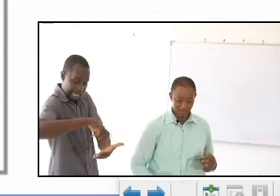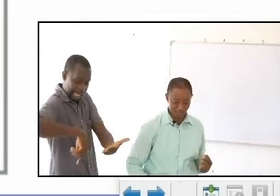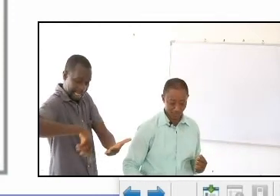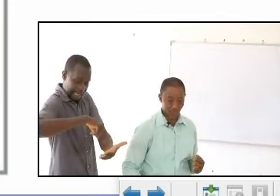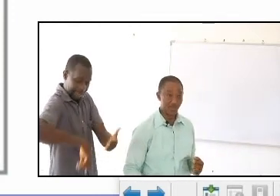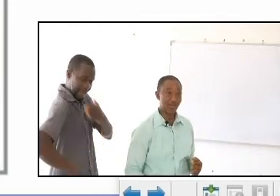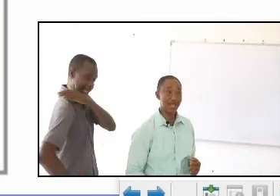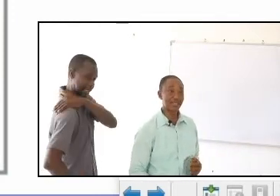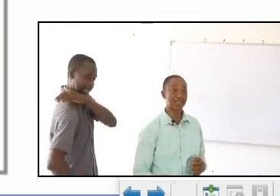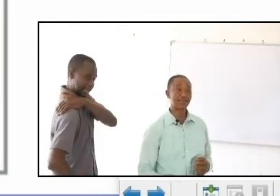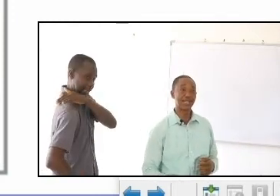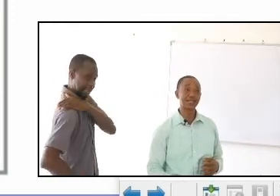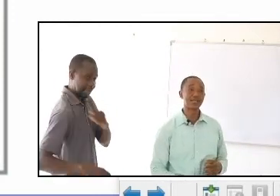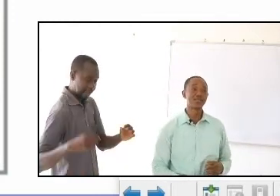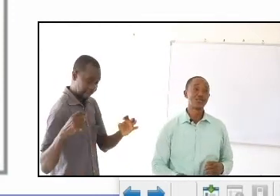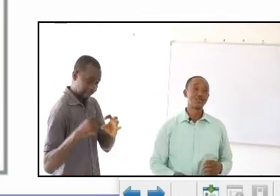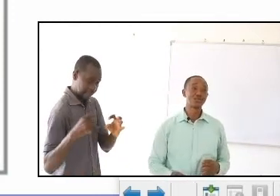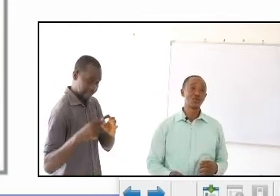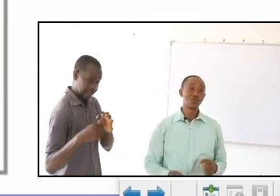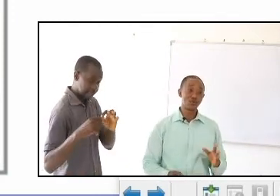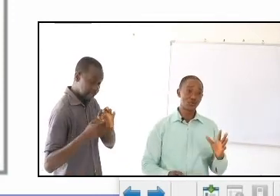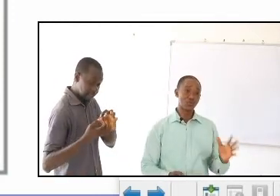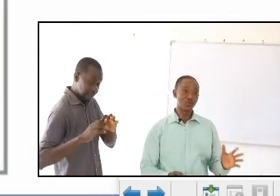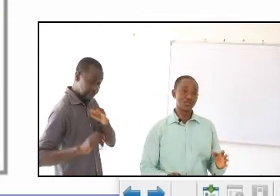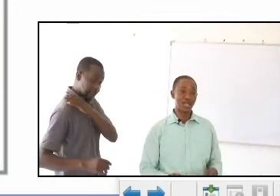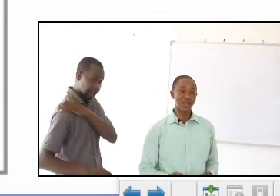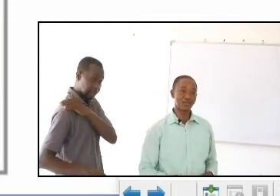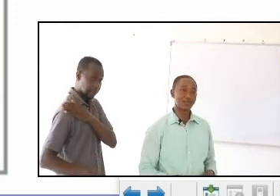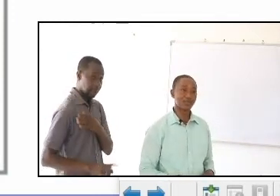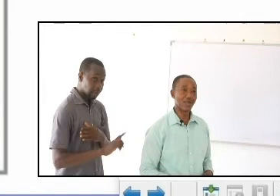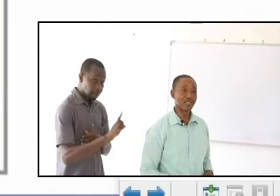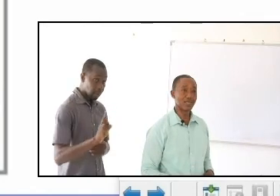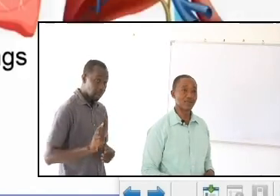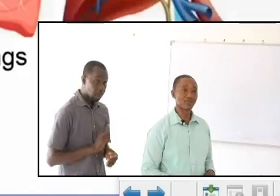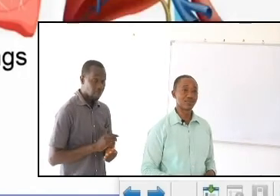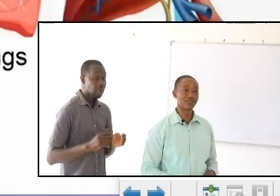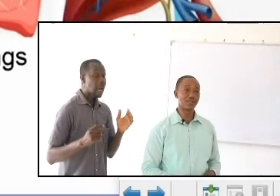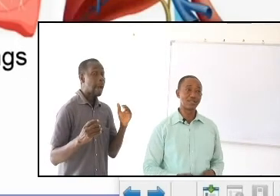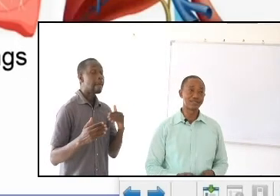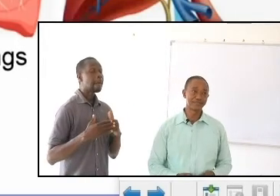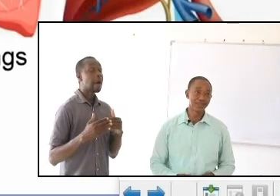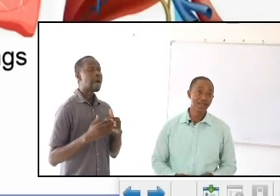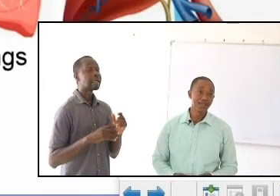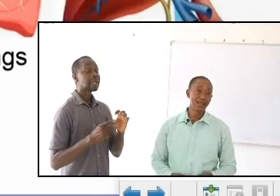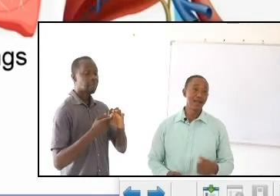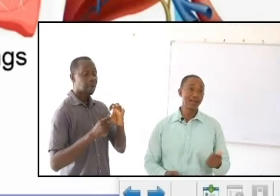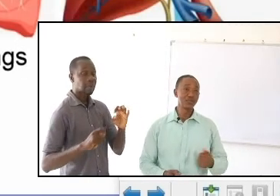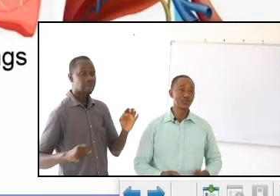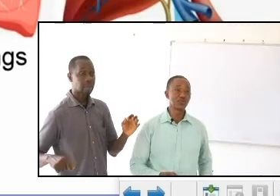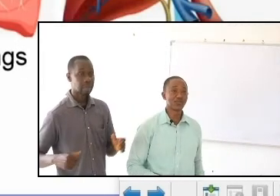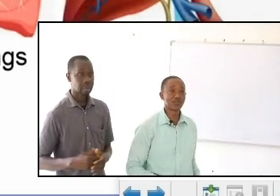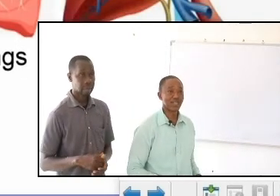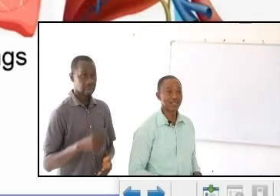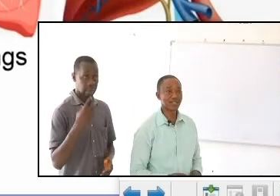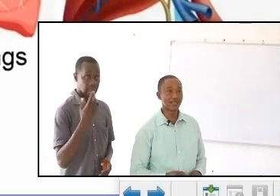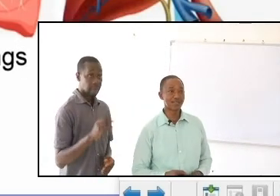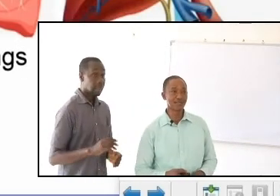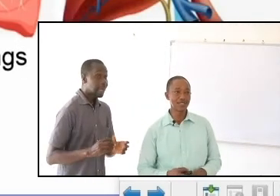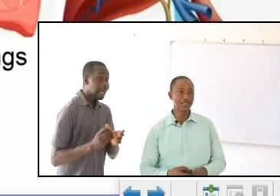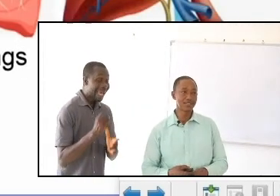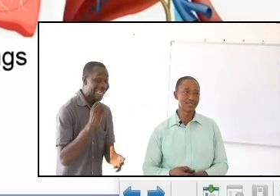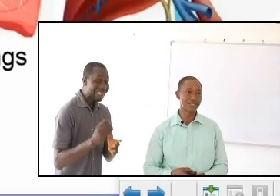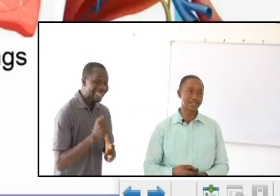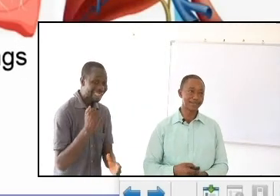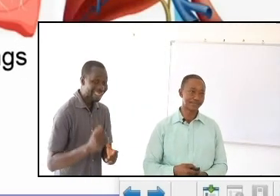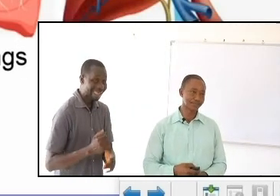fits into that plate. So those are more examples of joints. Let us move on to the